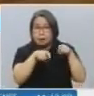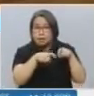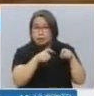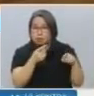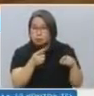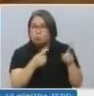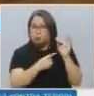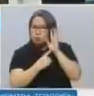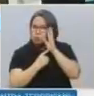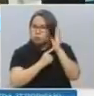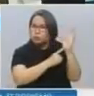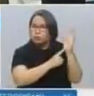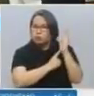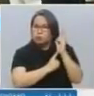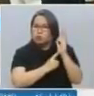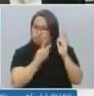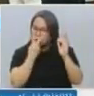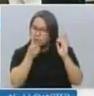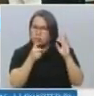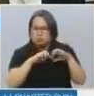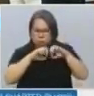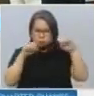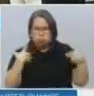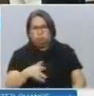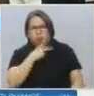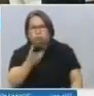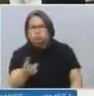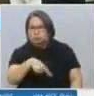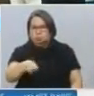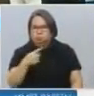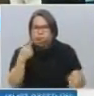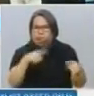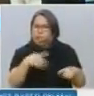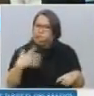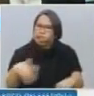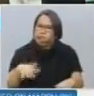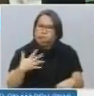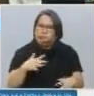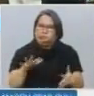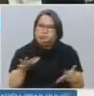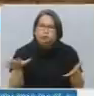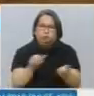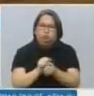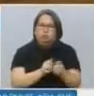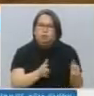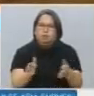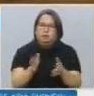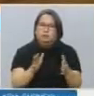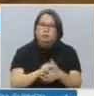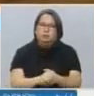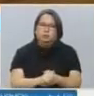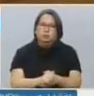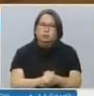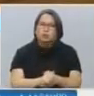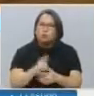And I'm sure you will puke with what is happening to this country.